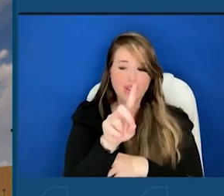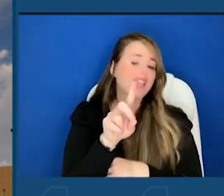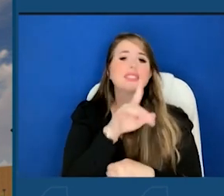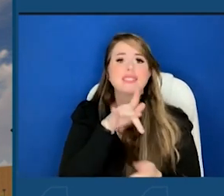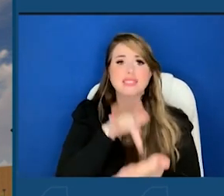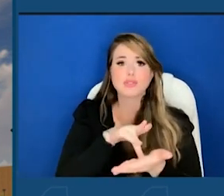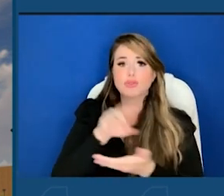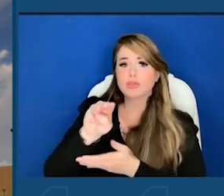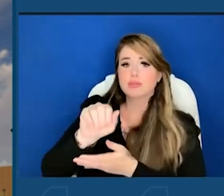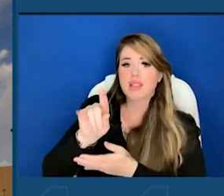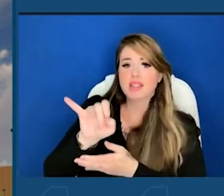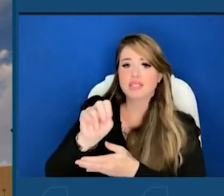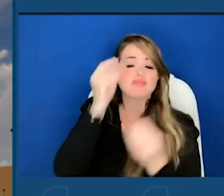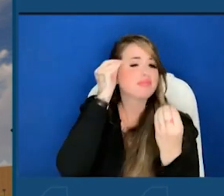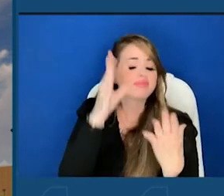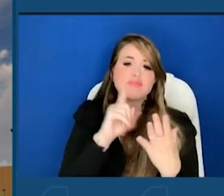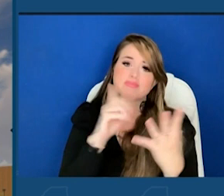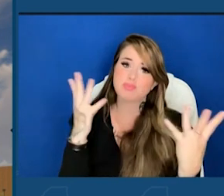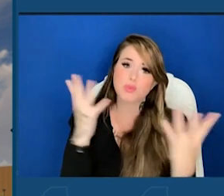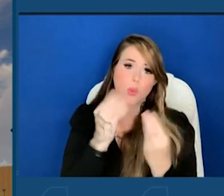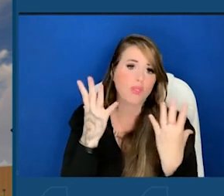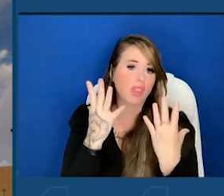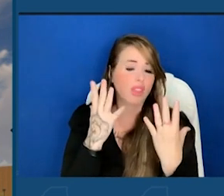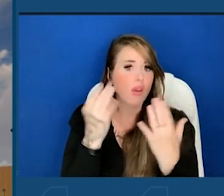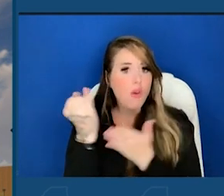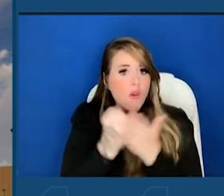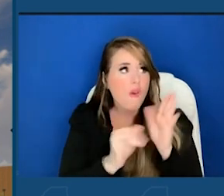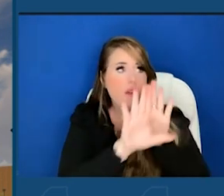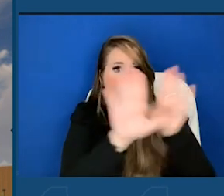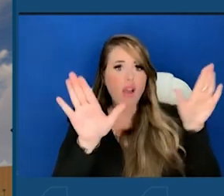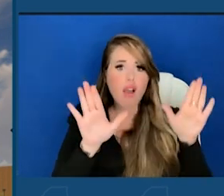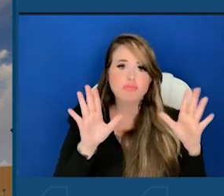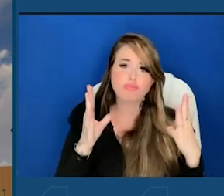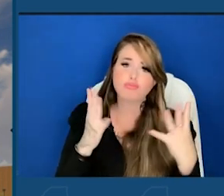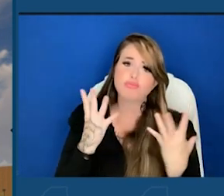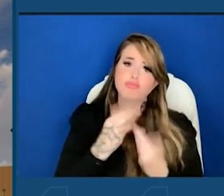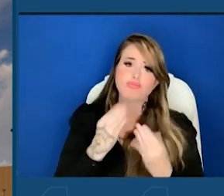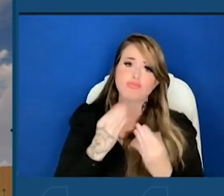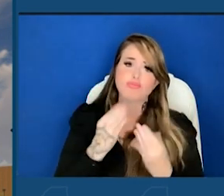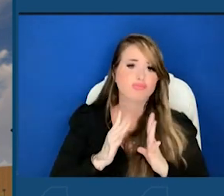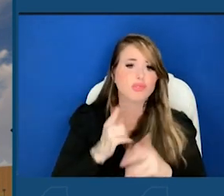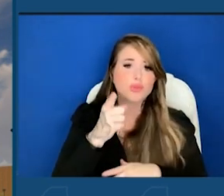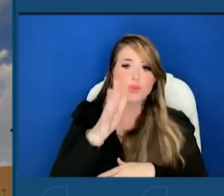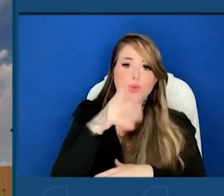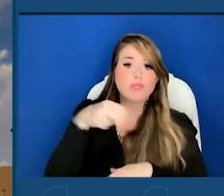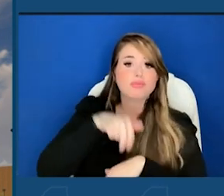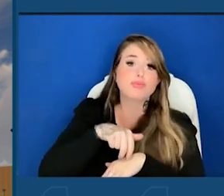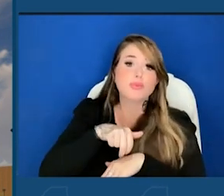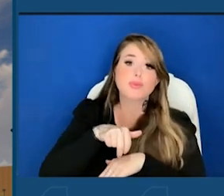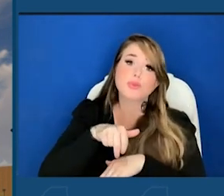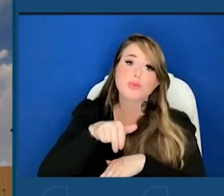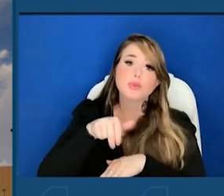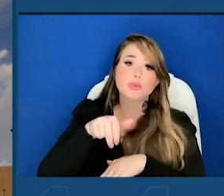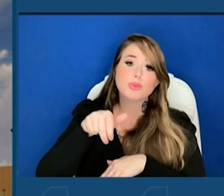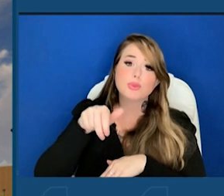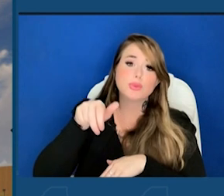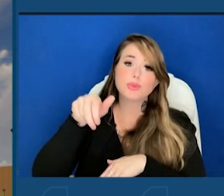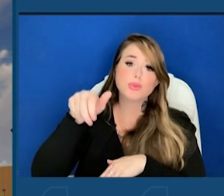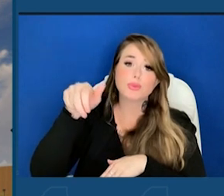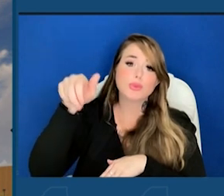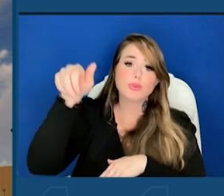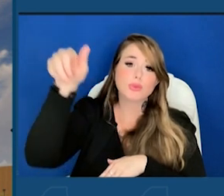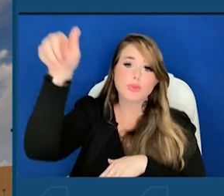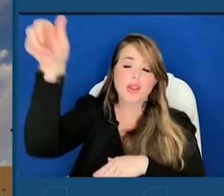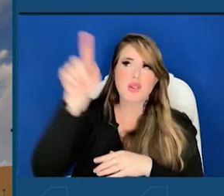it is beautiful. The artwork, get ready for a nice long escalator ride. It's about